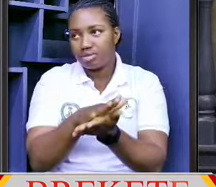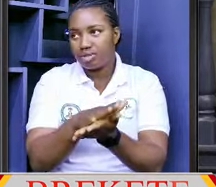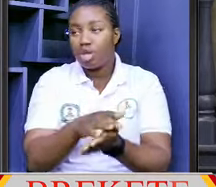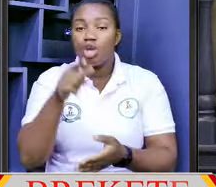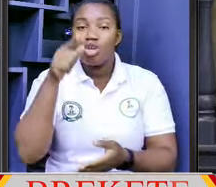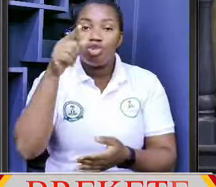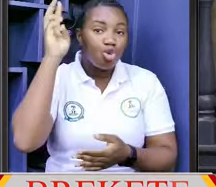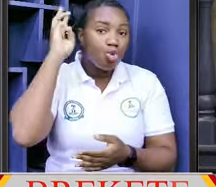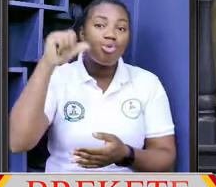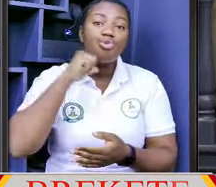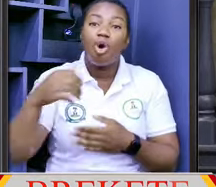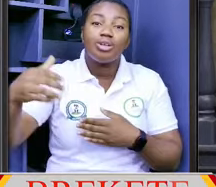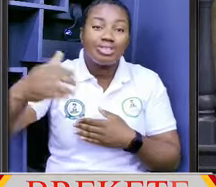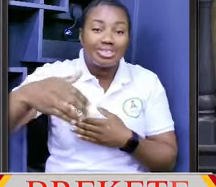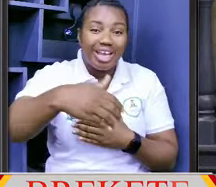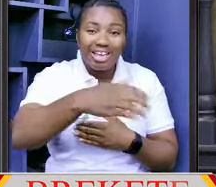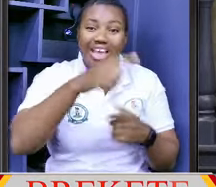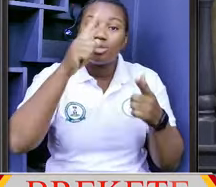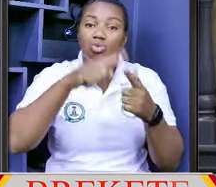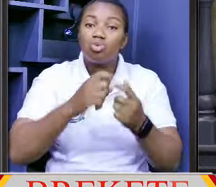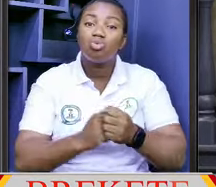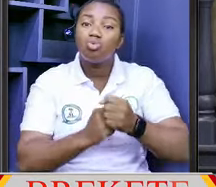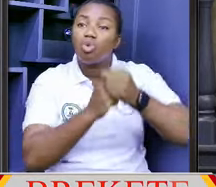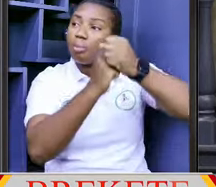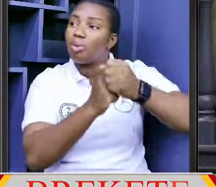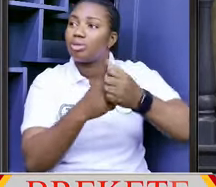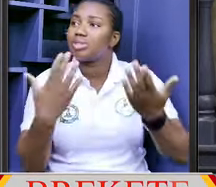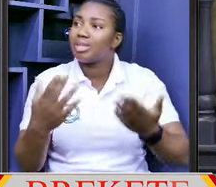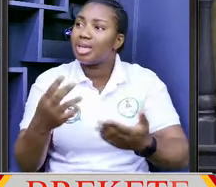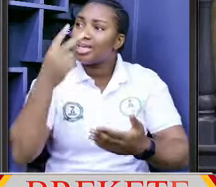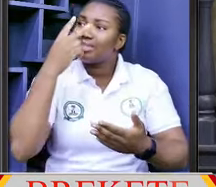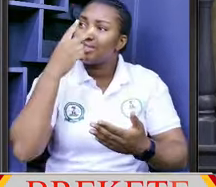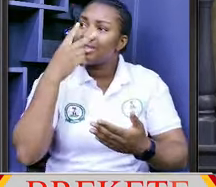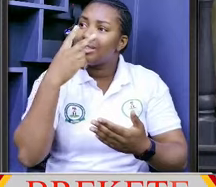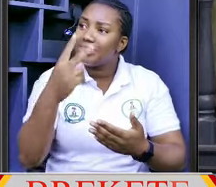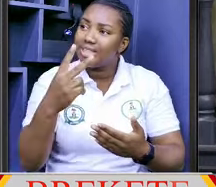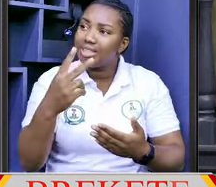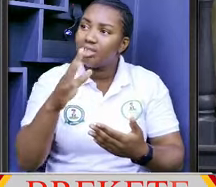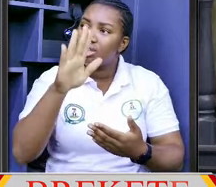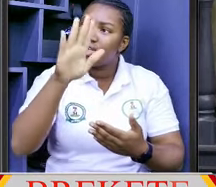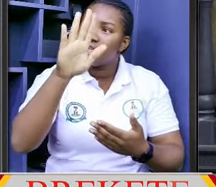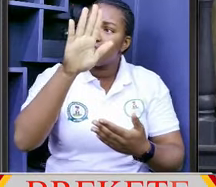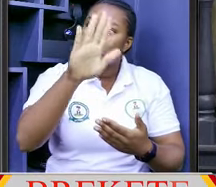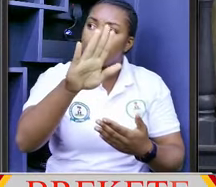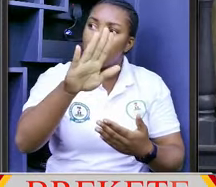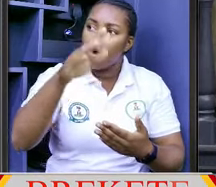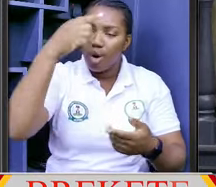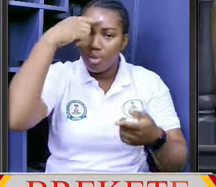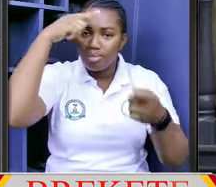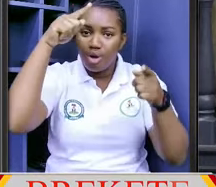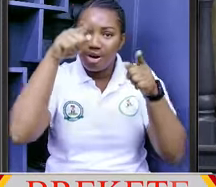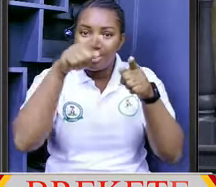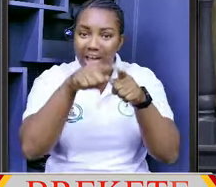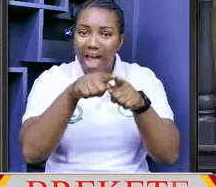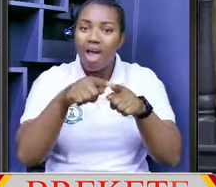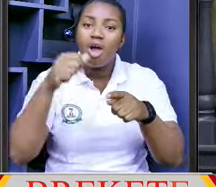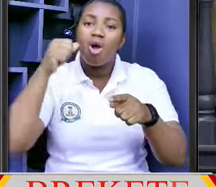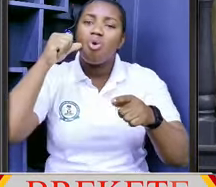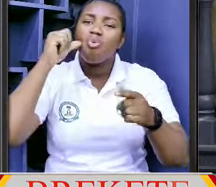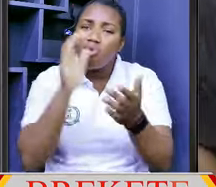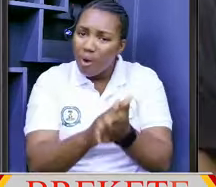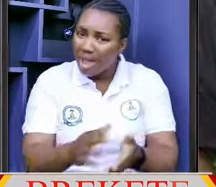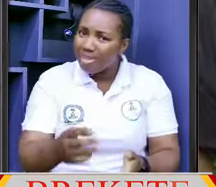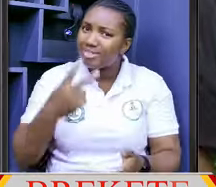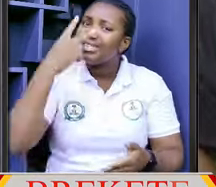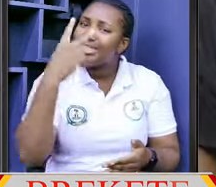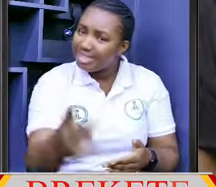Una no go gather make una support. Look at you. Look at your sisters, your late husband's wife. Look